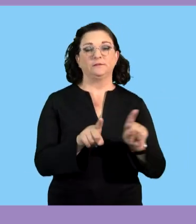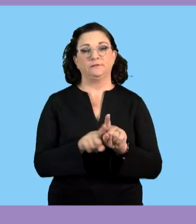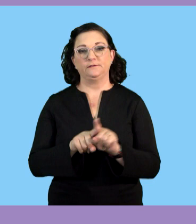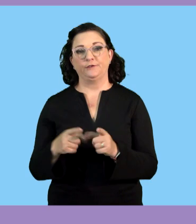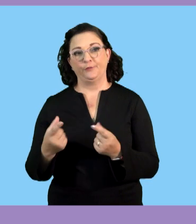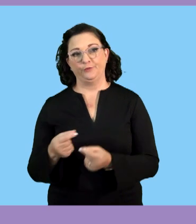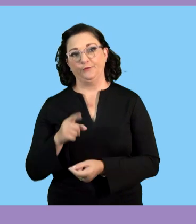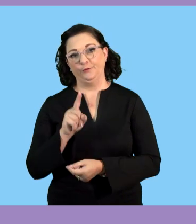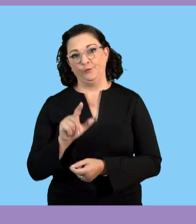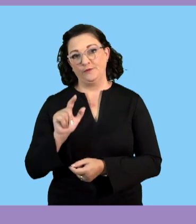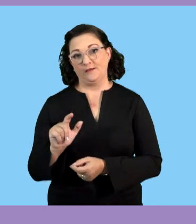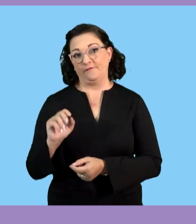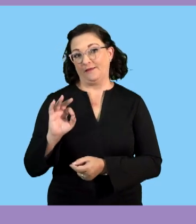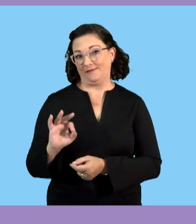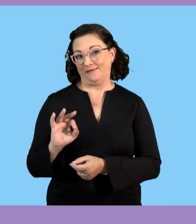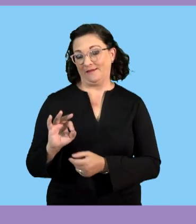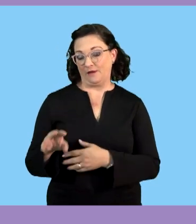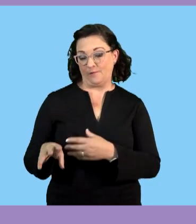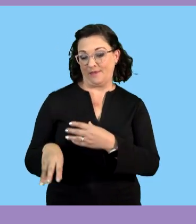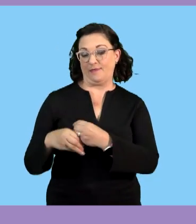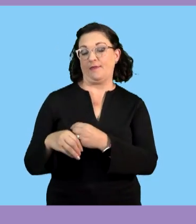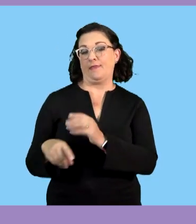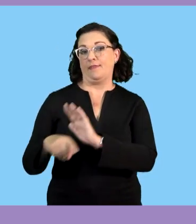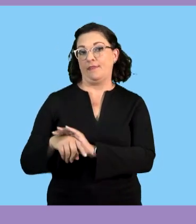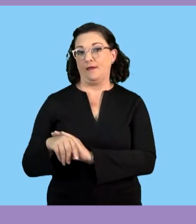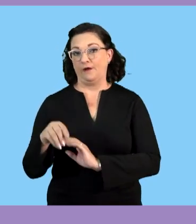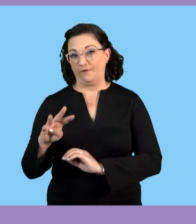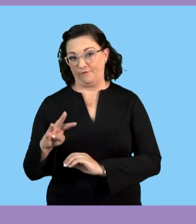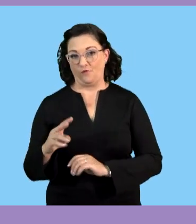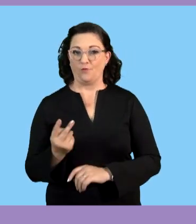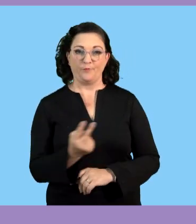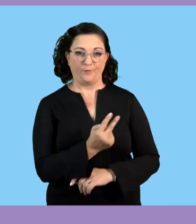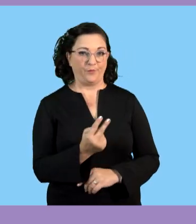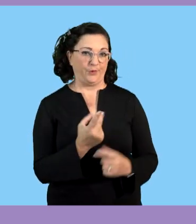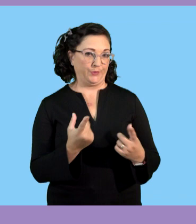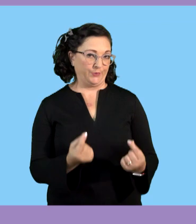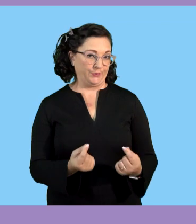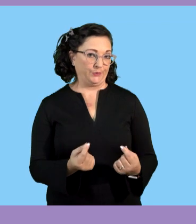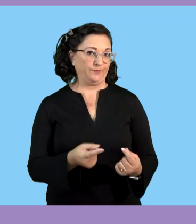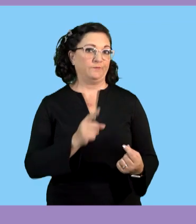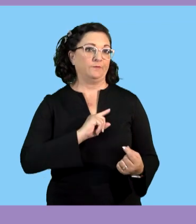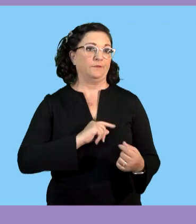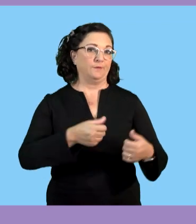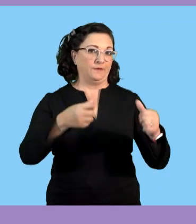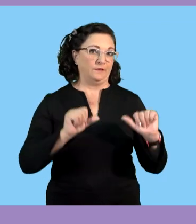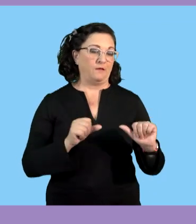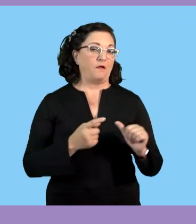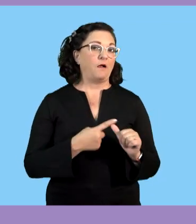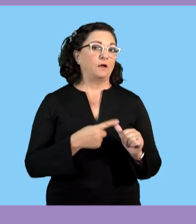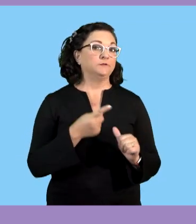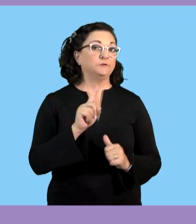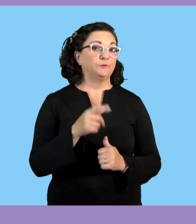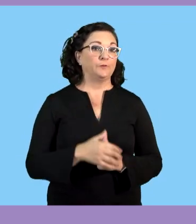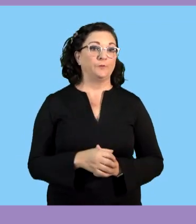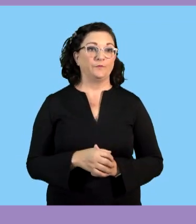go and do on the other side. So we are going to add a -4 on the other side as well. So what is going to be the result there? Now